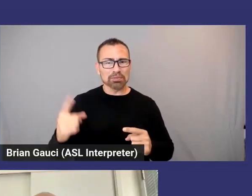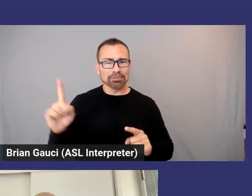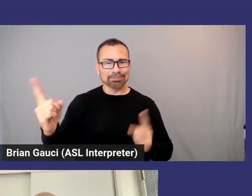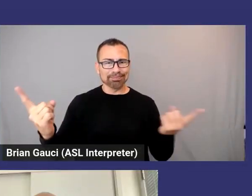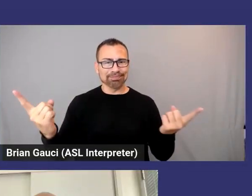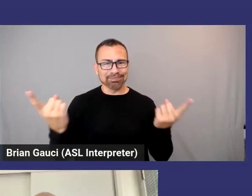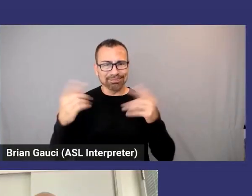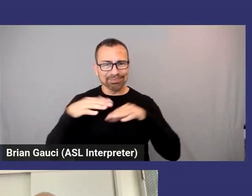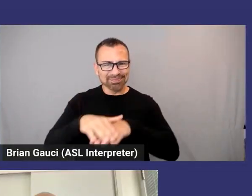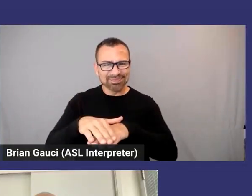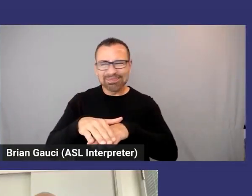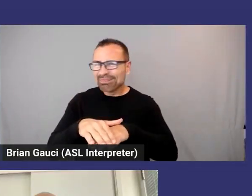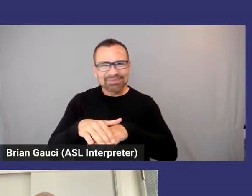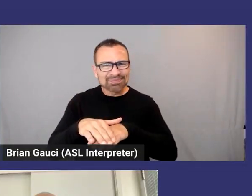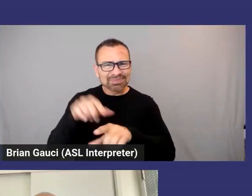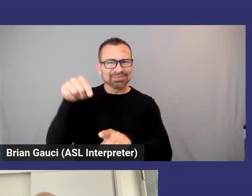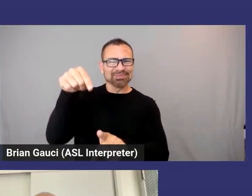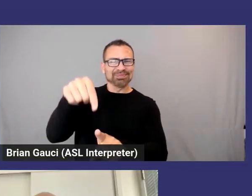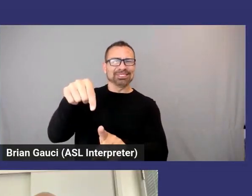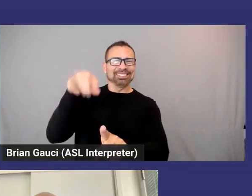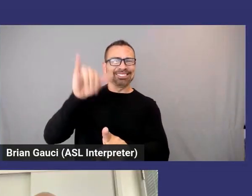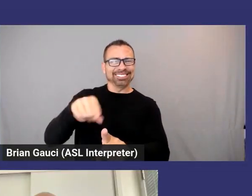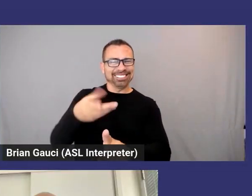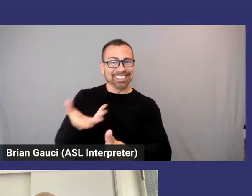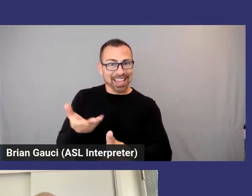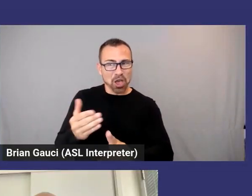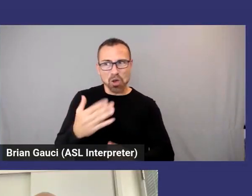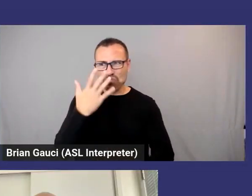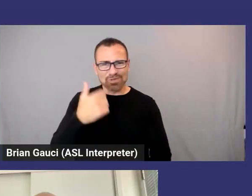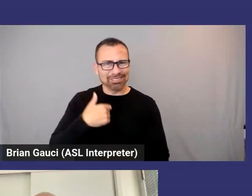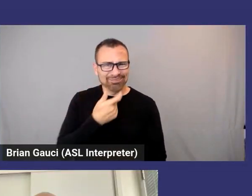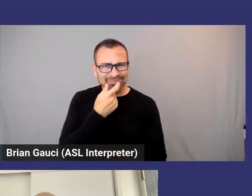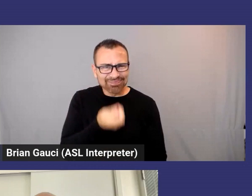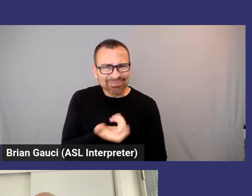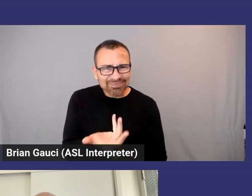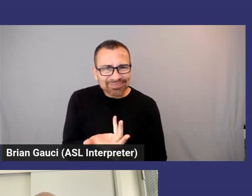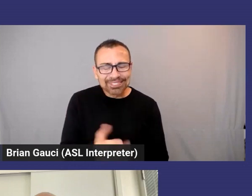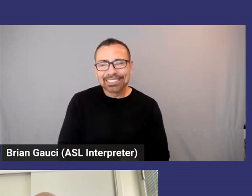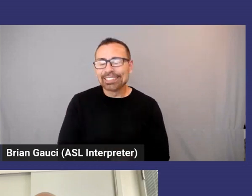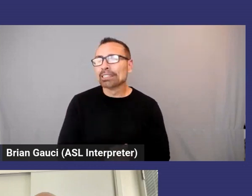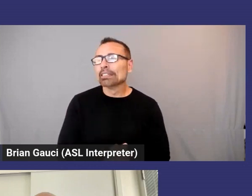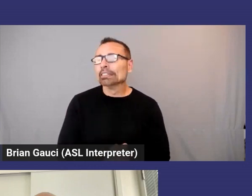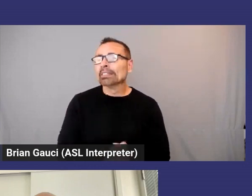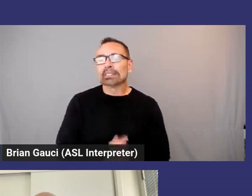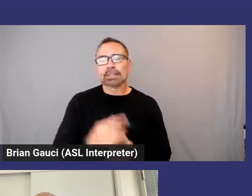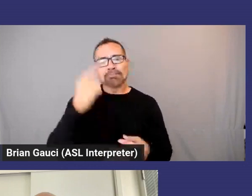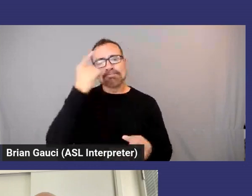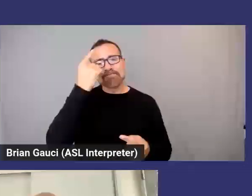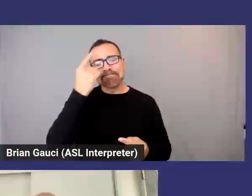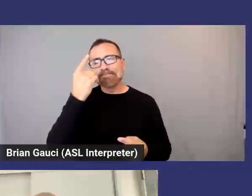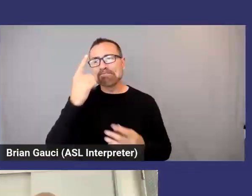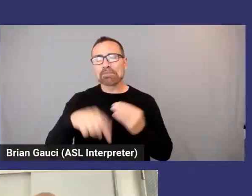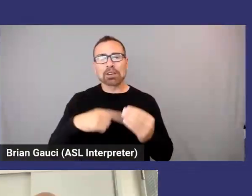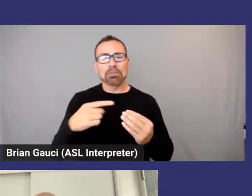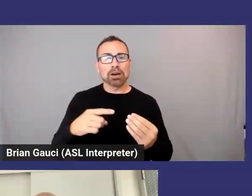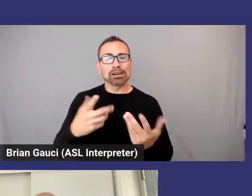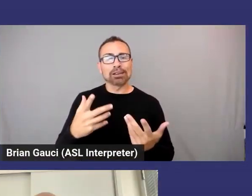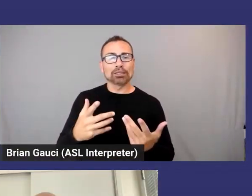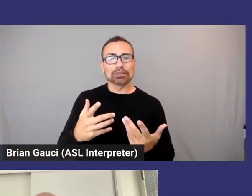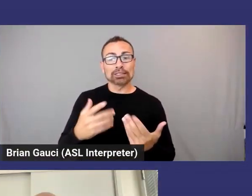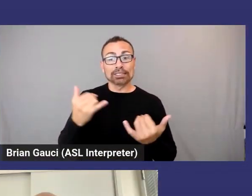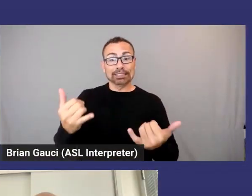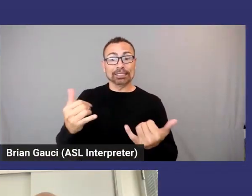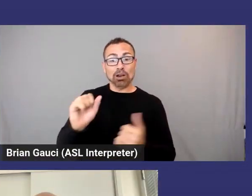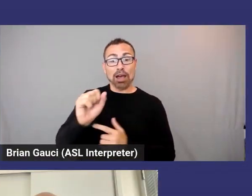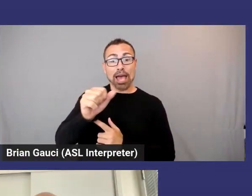is this thing? Like, why do I need to care?" Um, and so I think if you think about kind of where applications have gone over the last